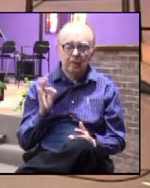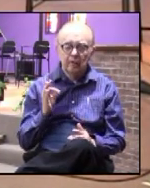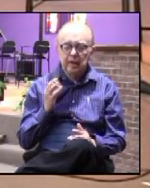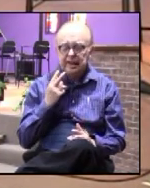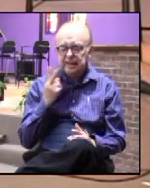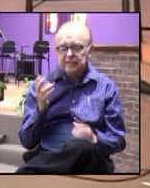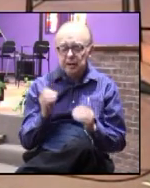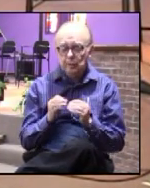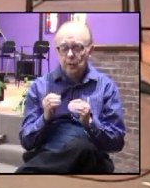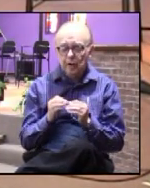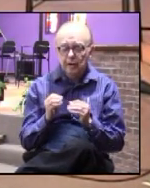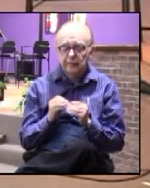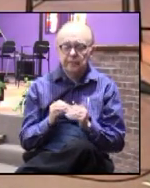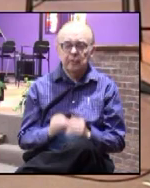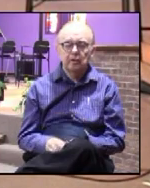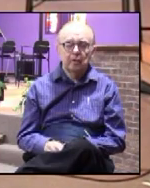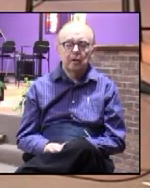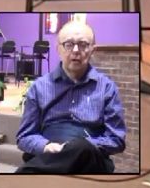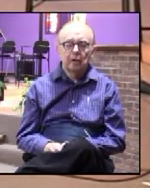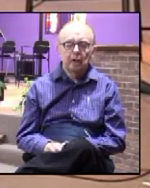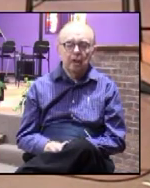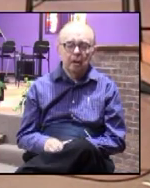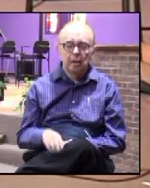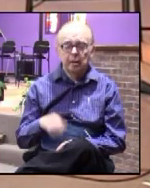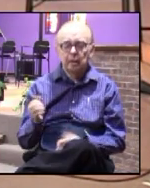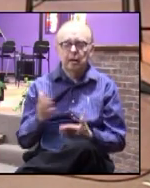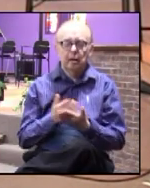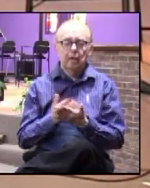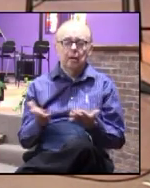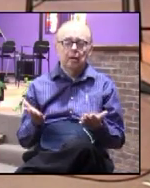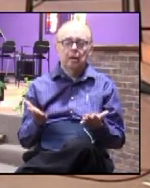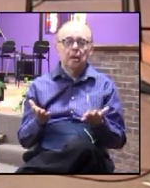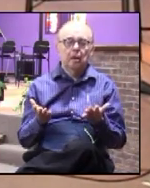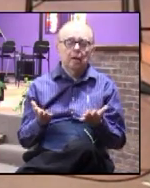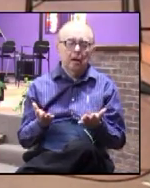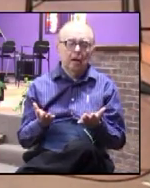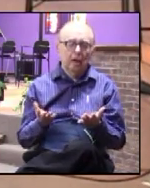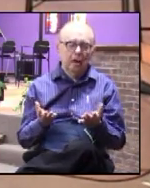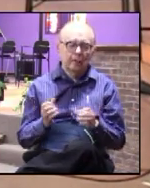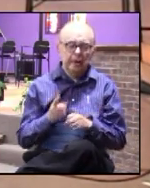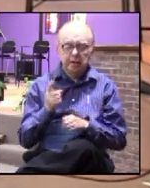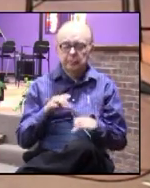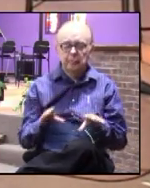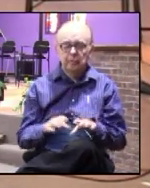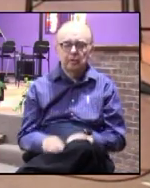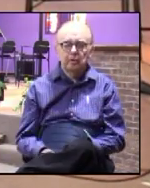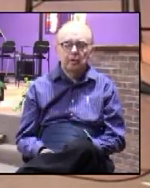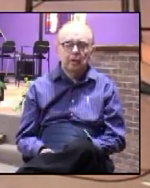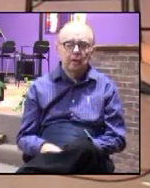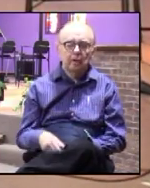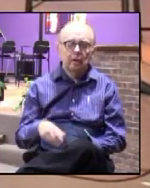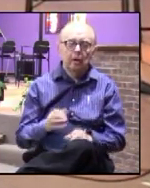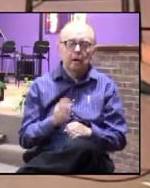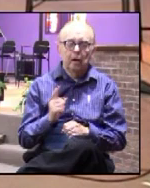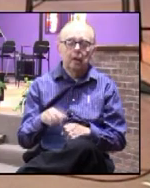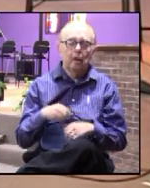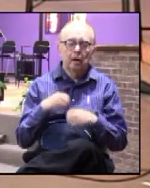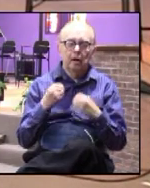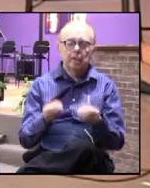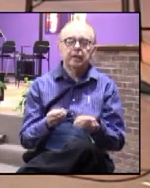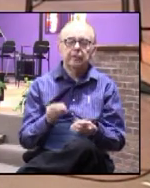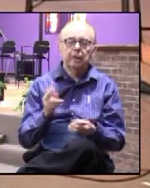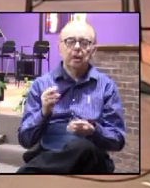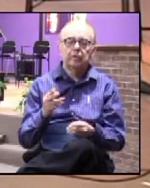lot of him. And everything. And the other thing that I'm going to make him do is I'm going to make him give the